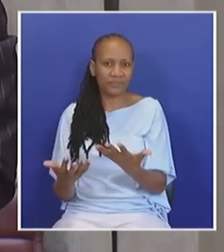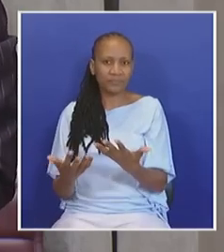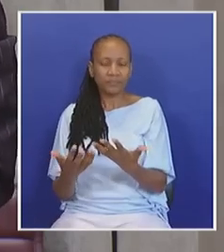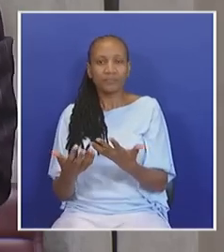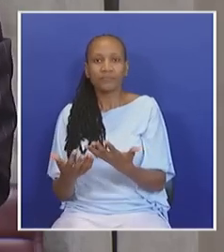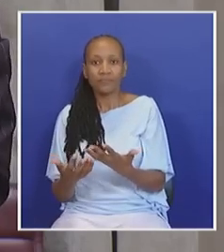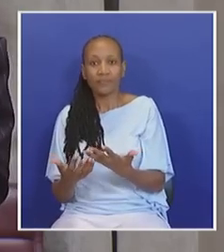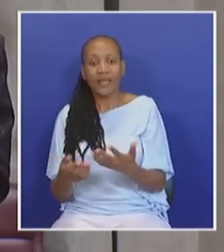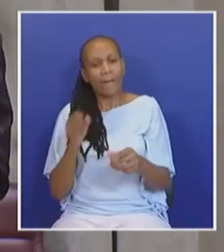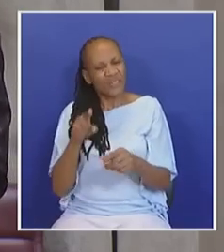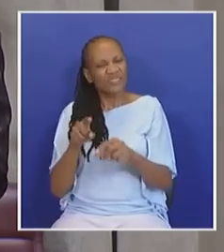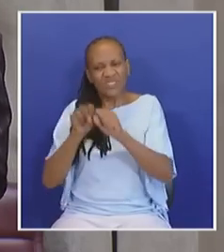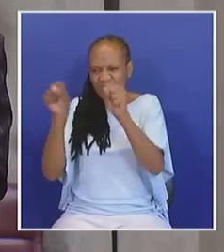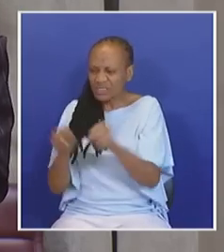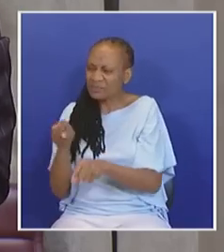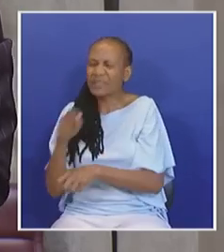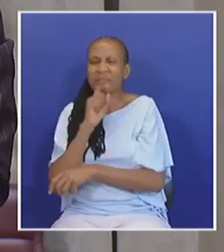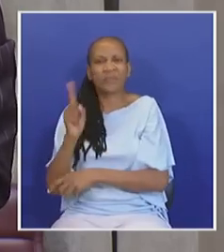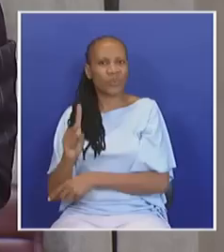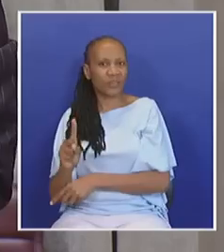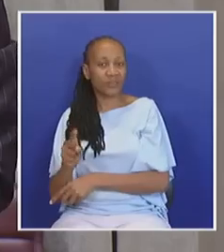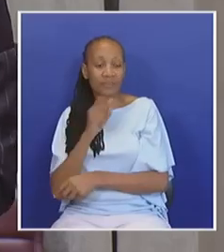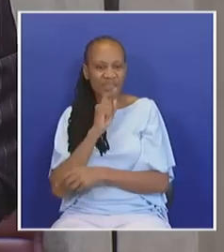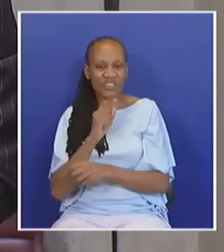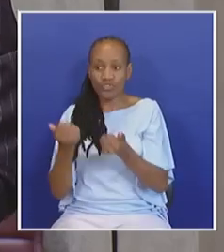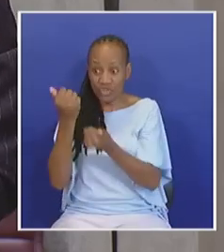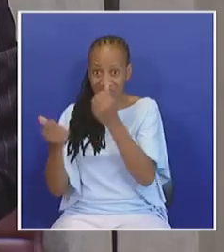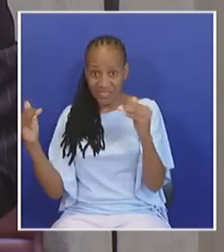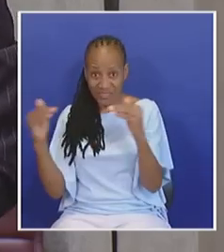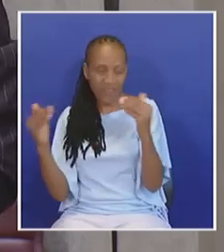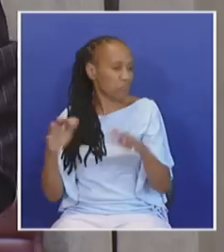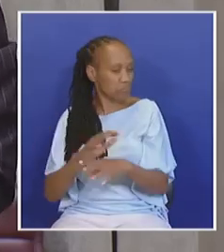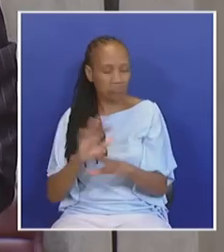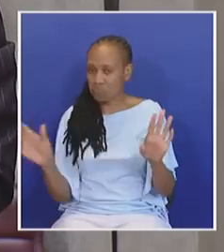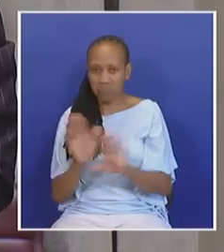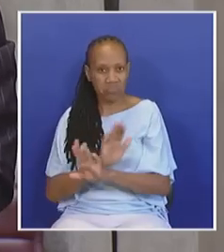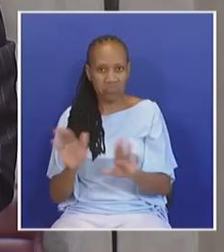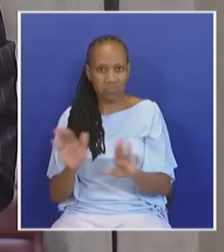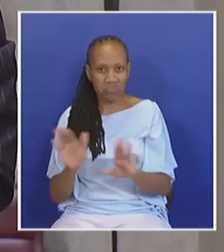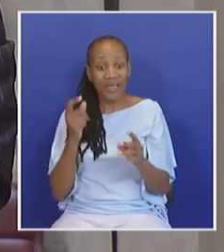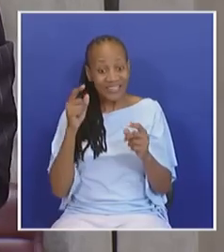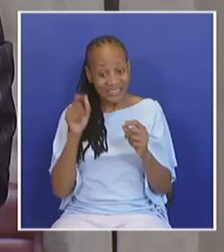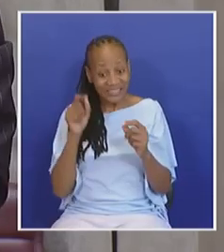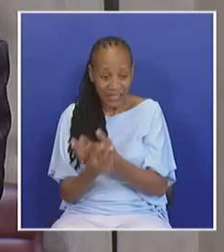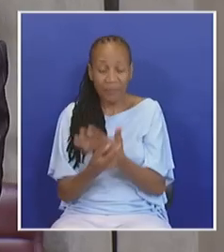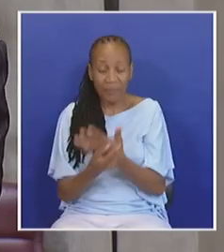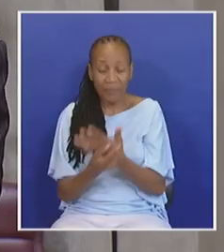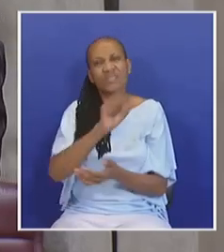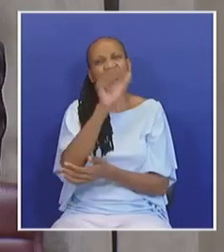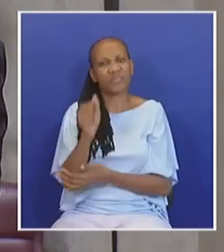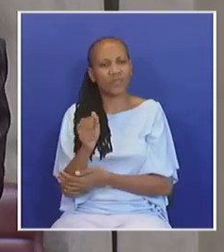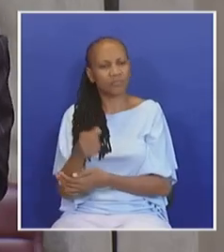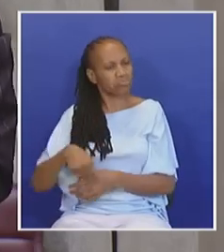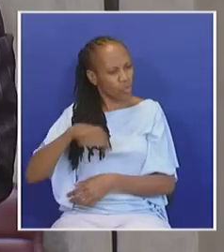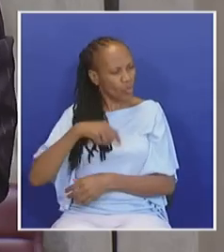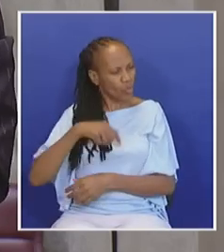indignity, social division, dispossession, and injustice which continues to bedevil our nation. Accordingly, we have always understood